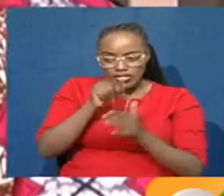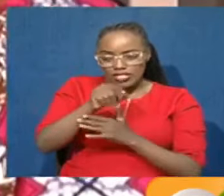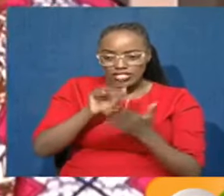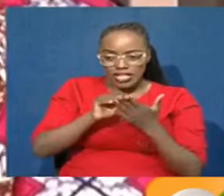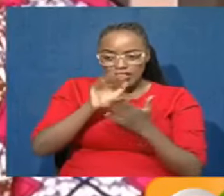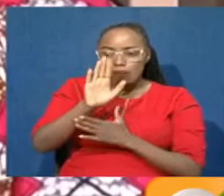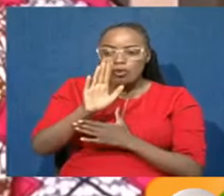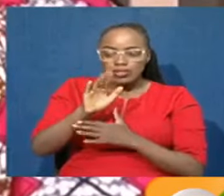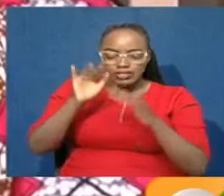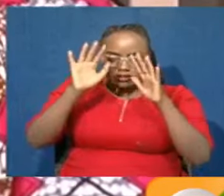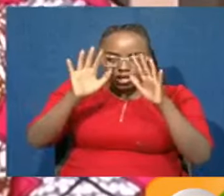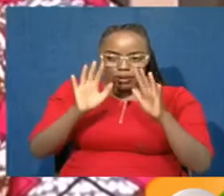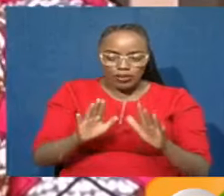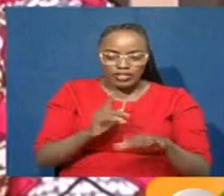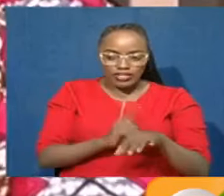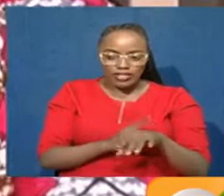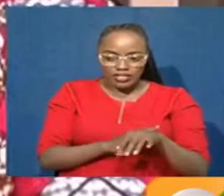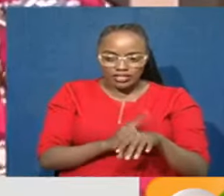most monumental